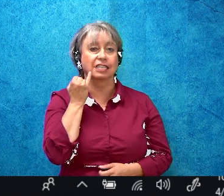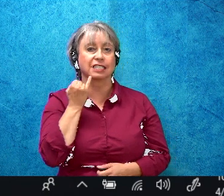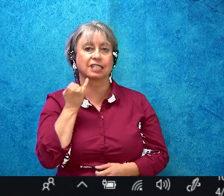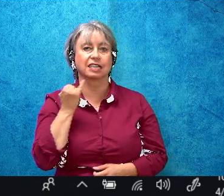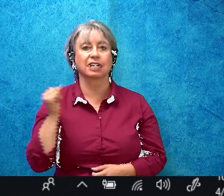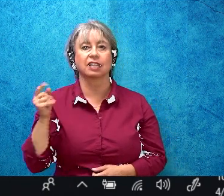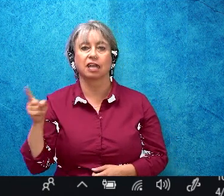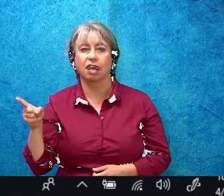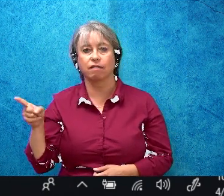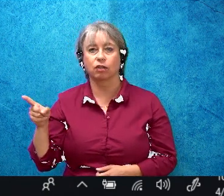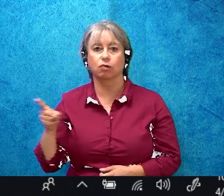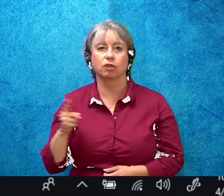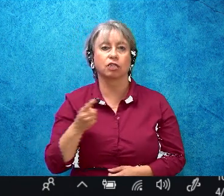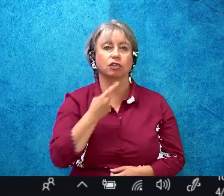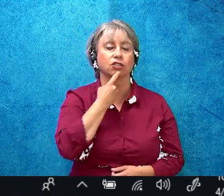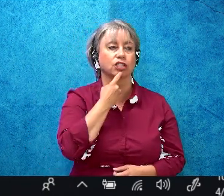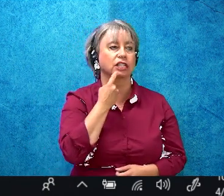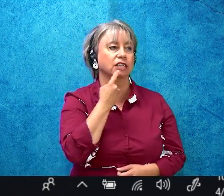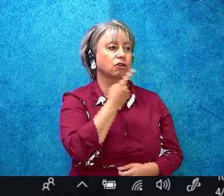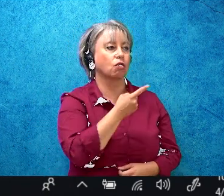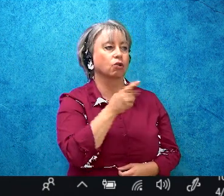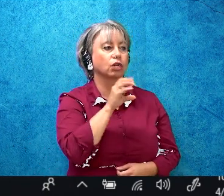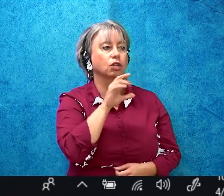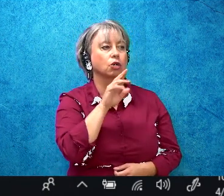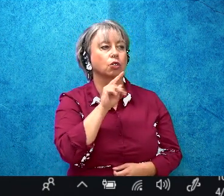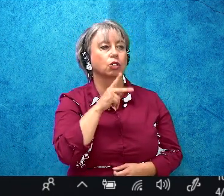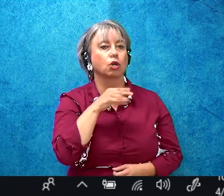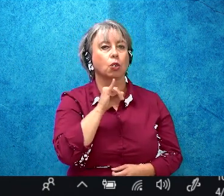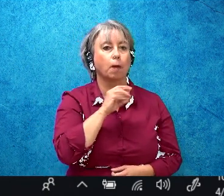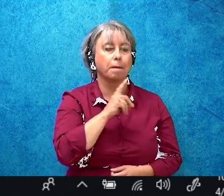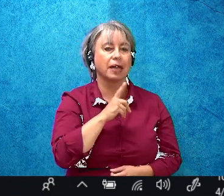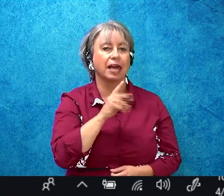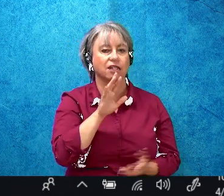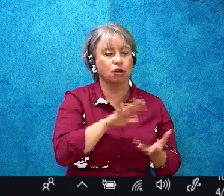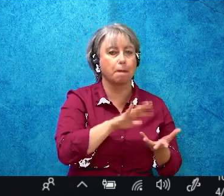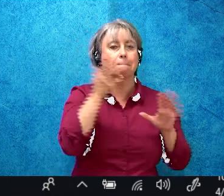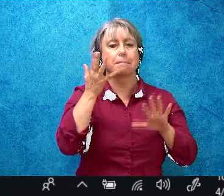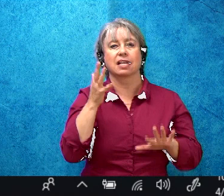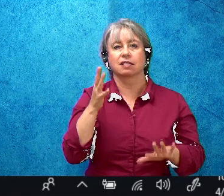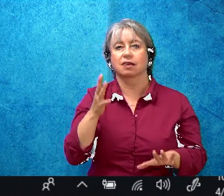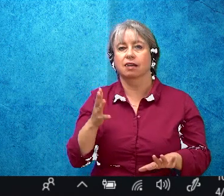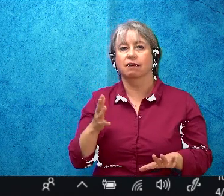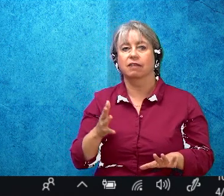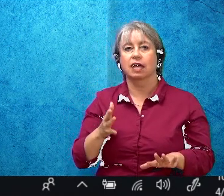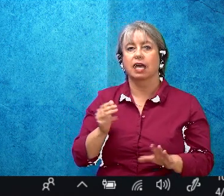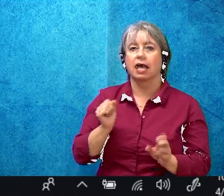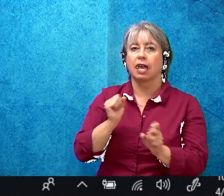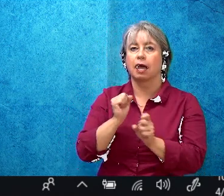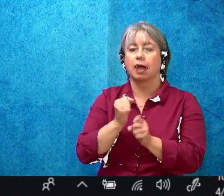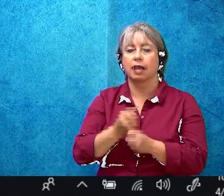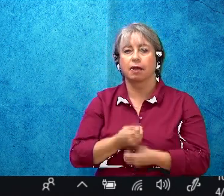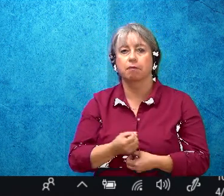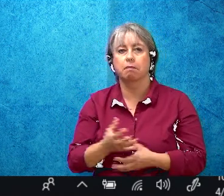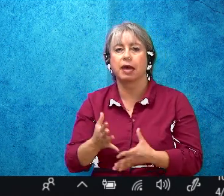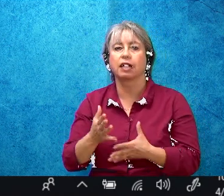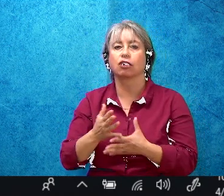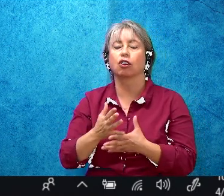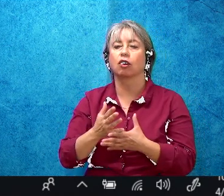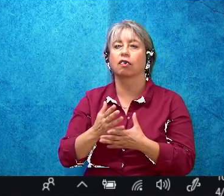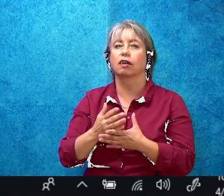who told Cupid to mess up her life and make her fall in love with somebody ugly,